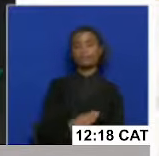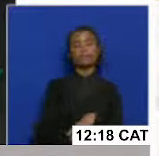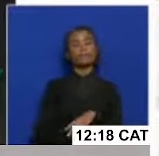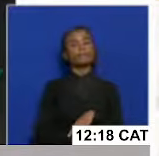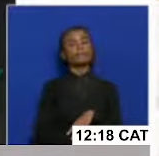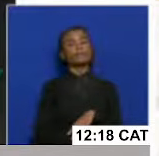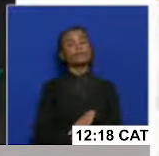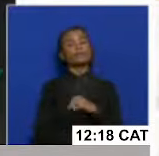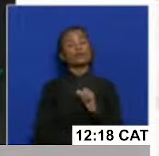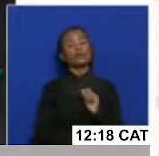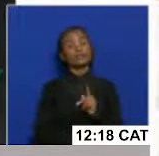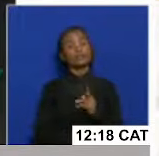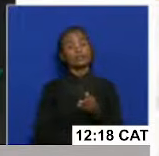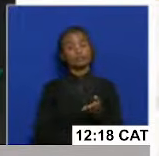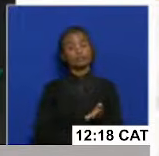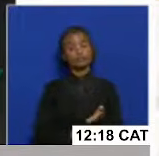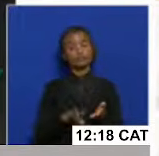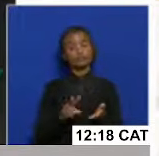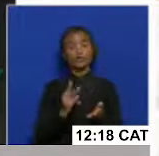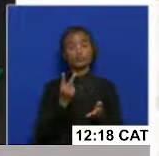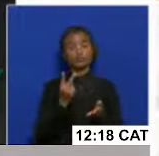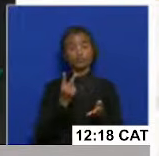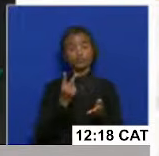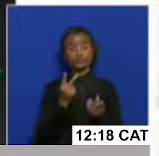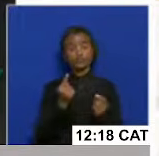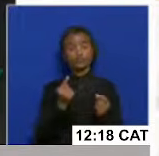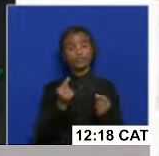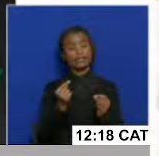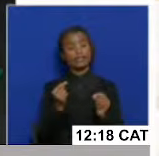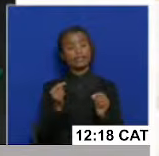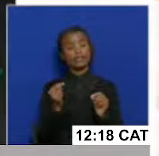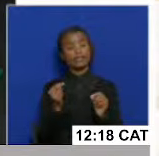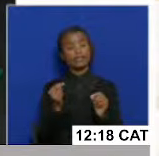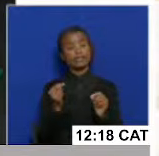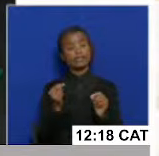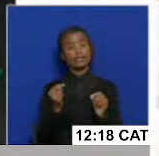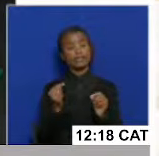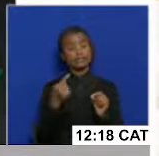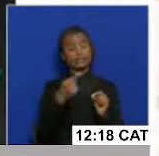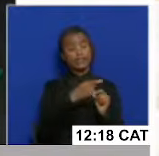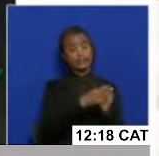two direction. One facing, I can say